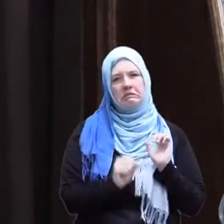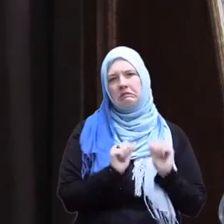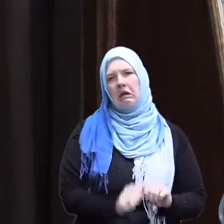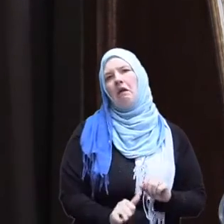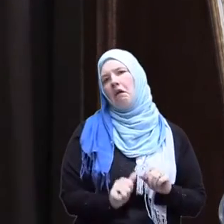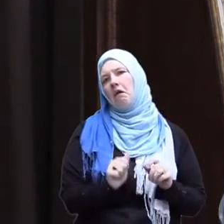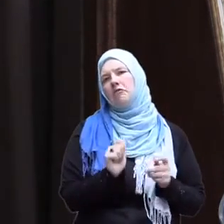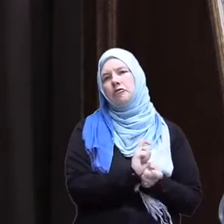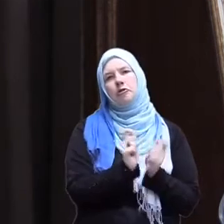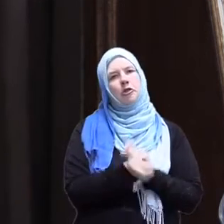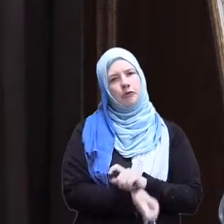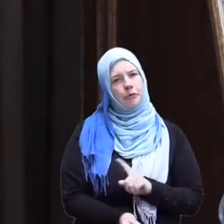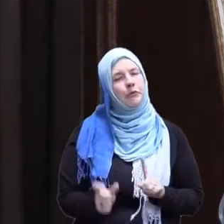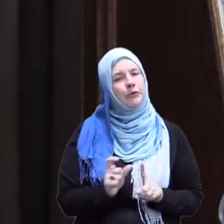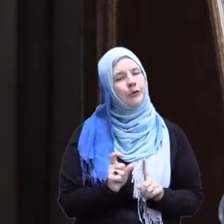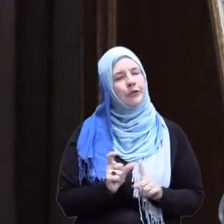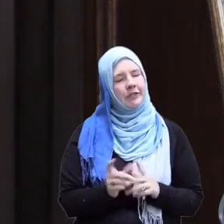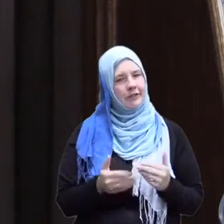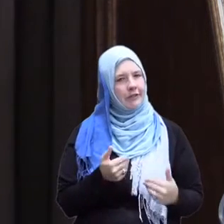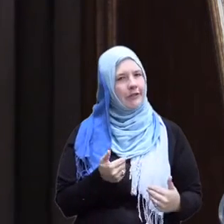squarely? The answer is